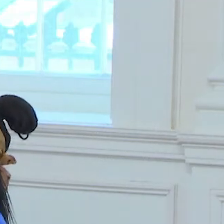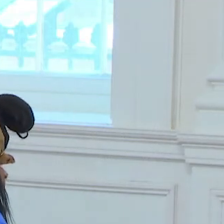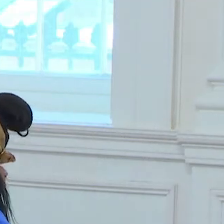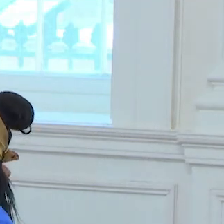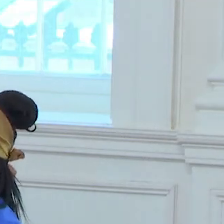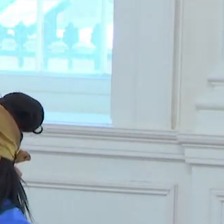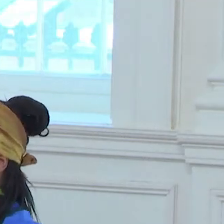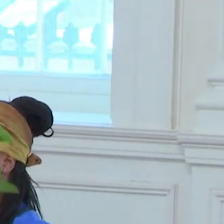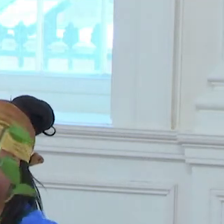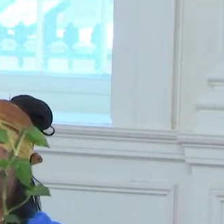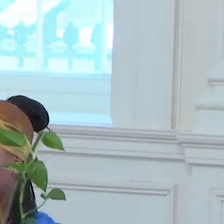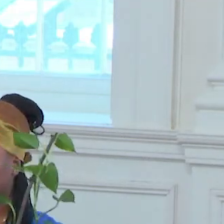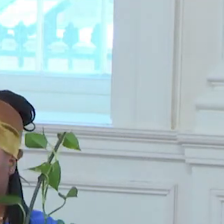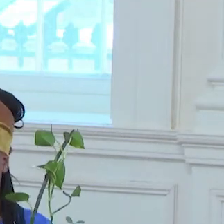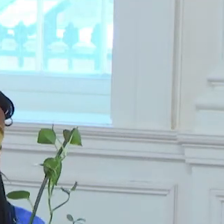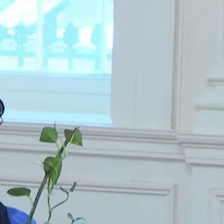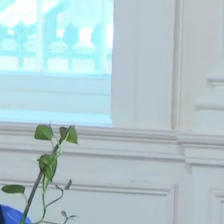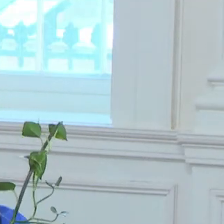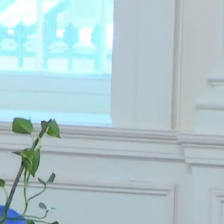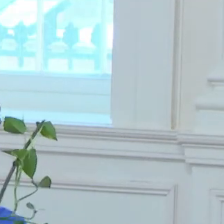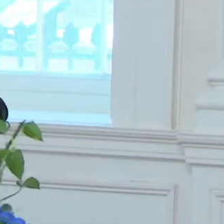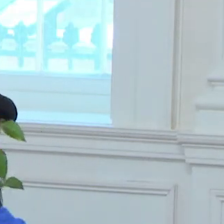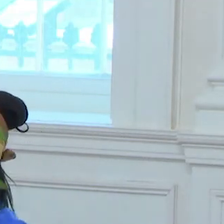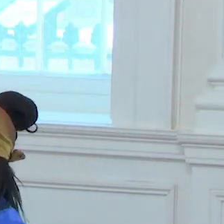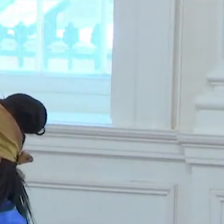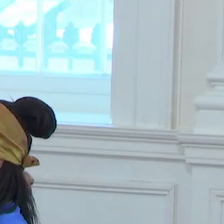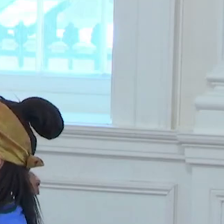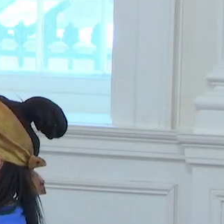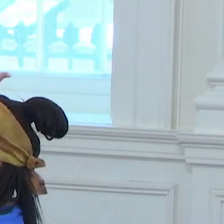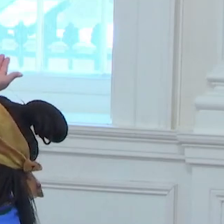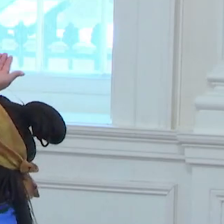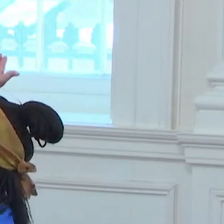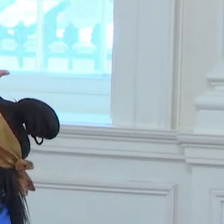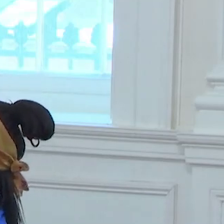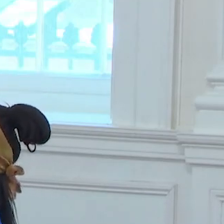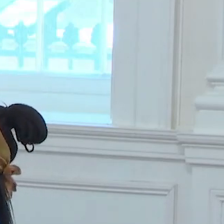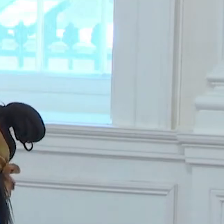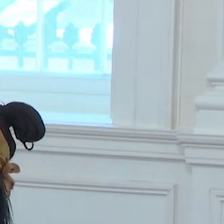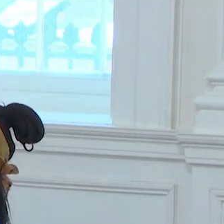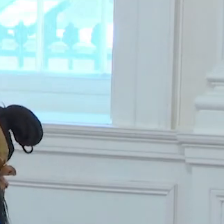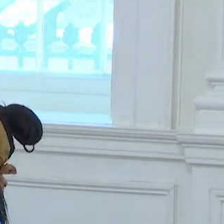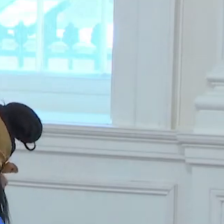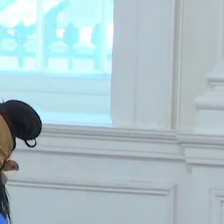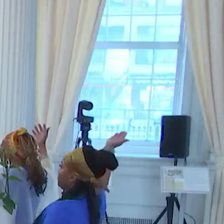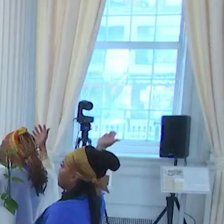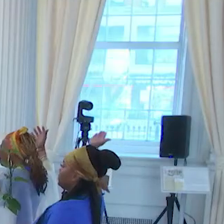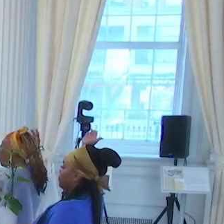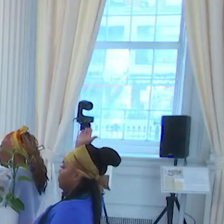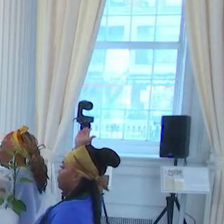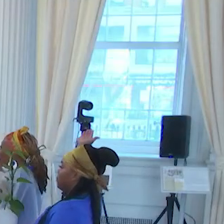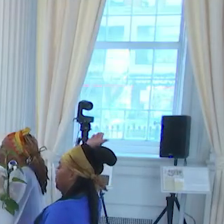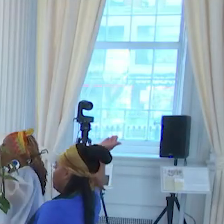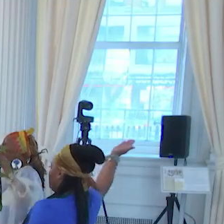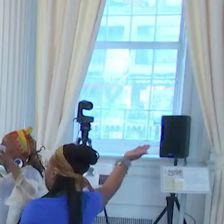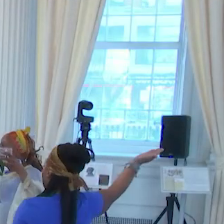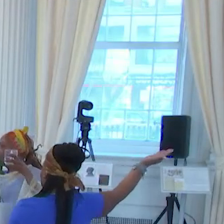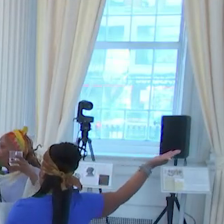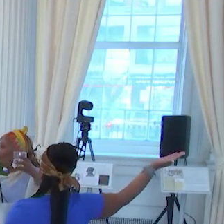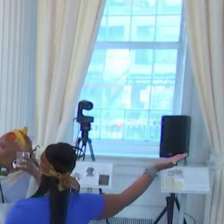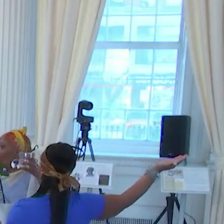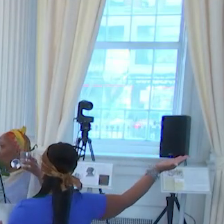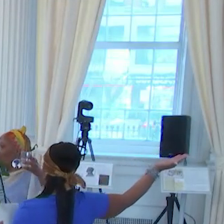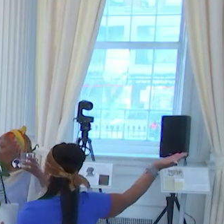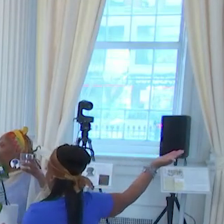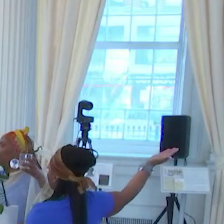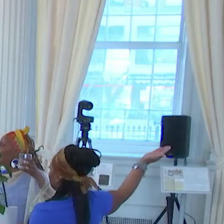raise their hands. I will say affirmations, I will pour libation, and you will say Ashe. First